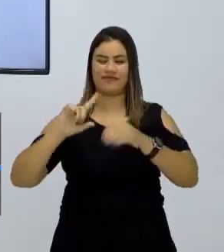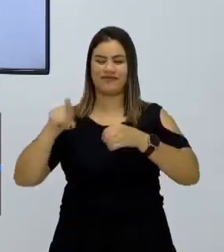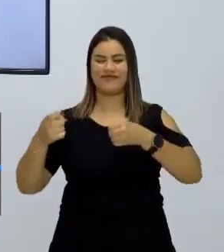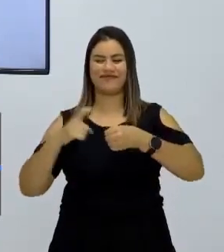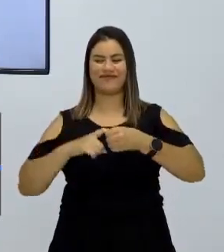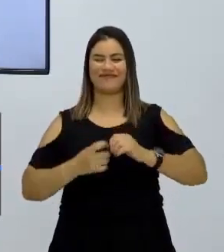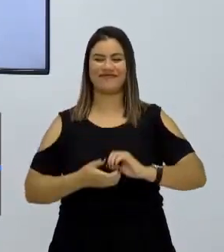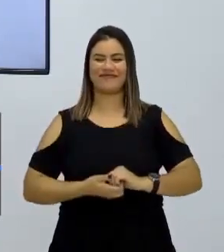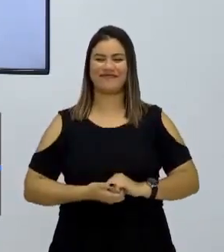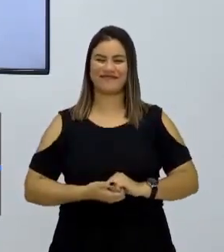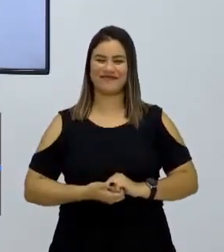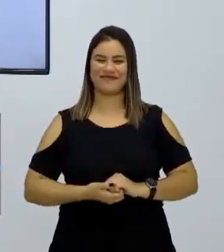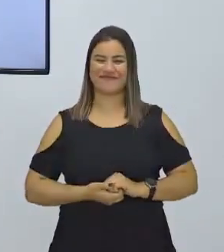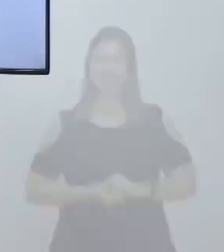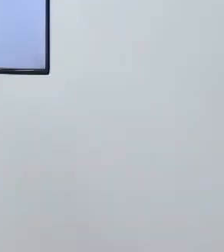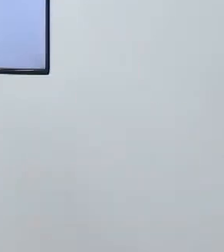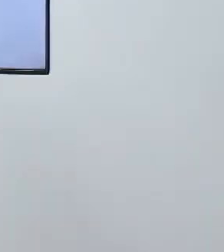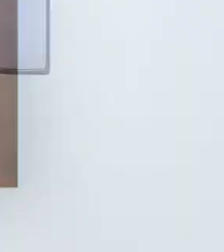voltamos já.